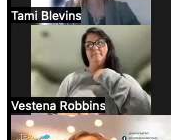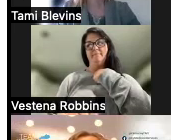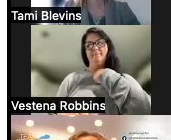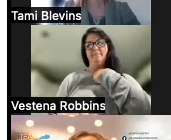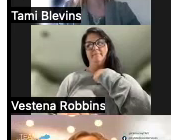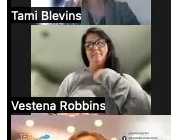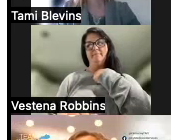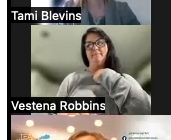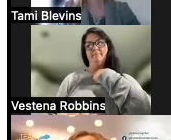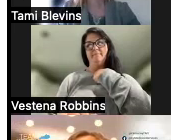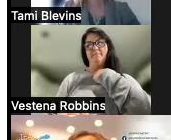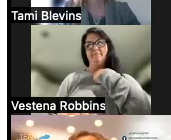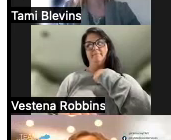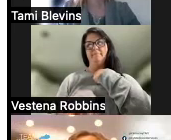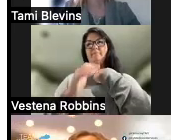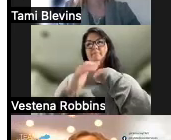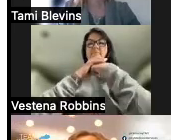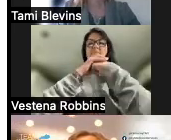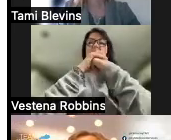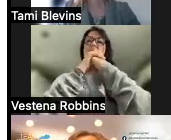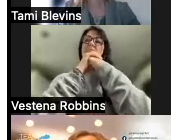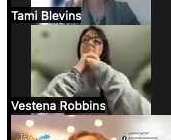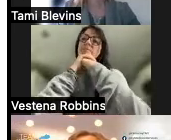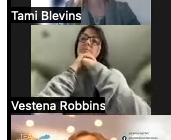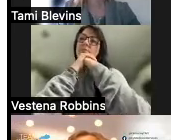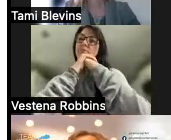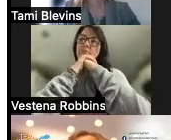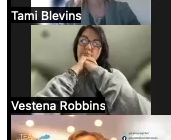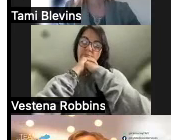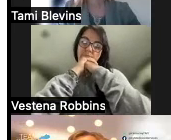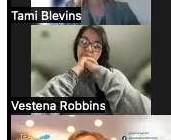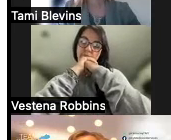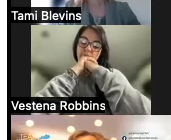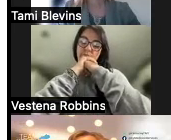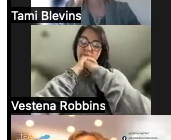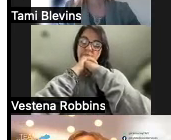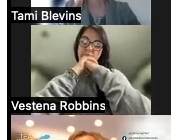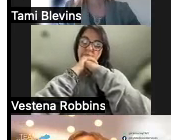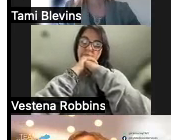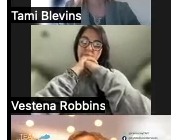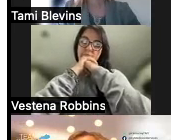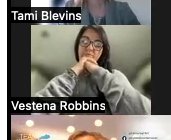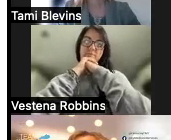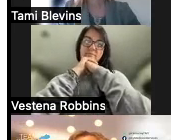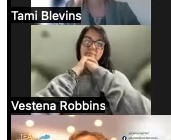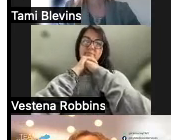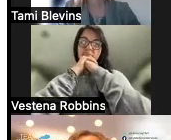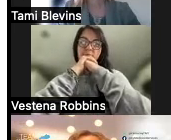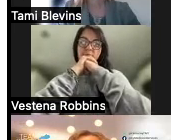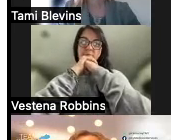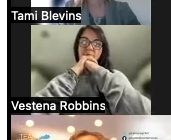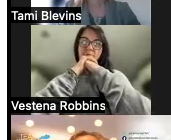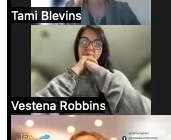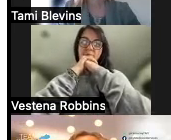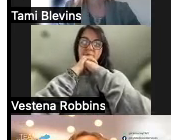1115 waiver is an opportunity for states to ask the Center for Medicare and Medicaid Services